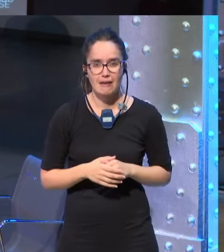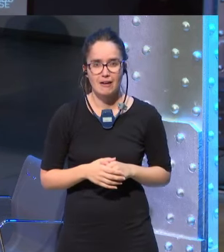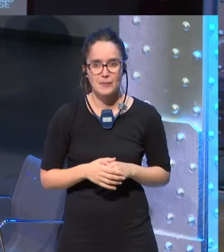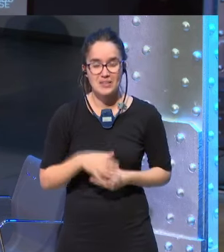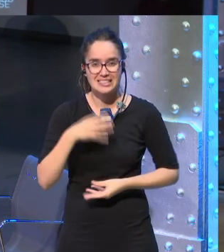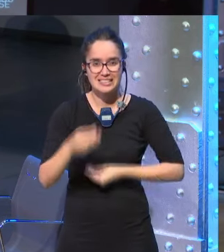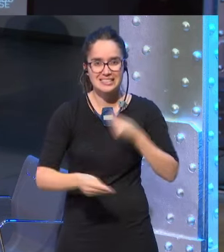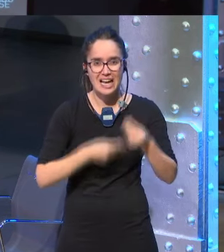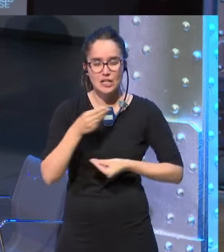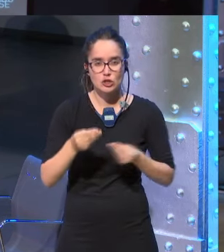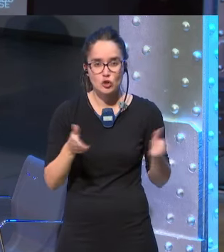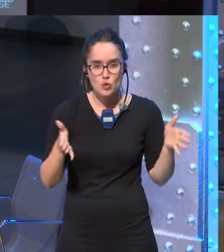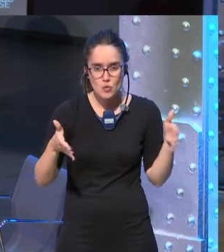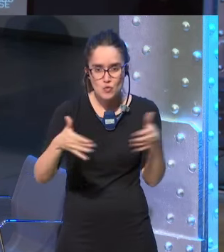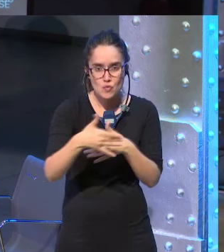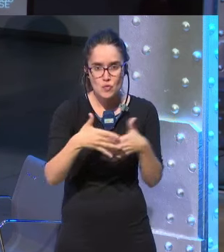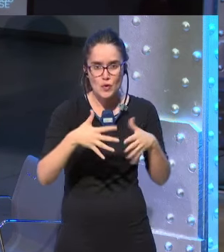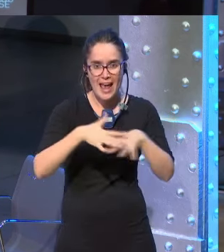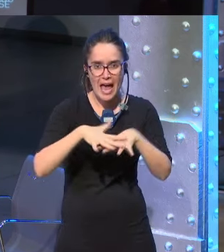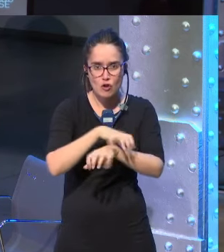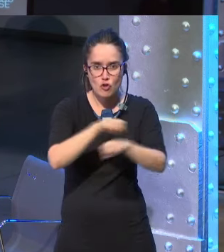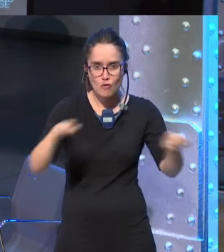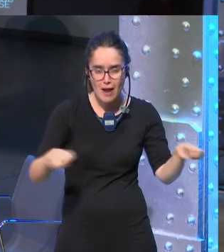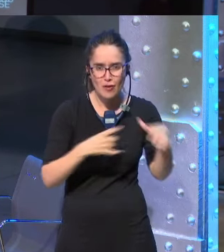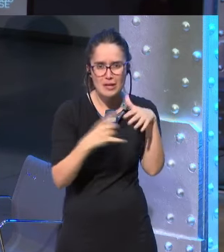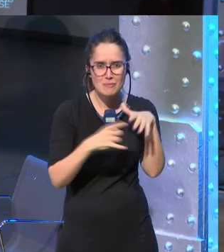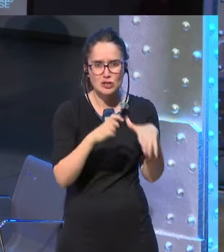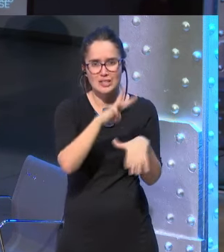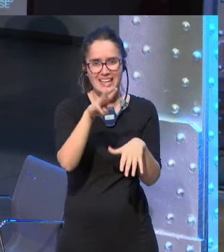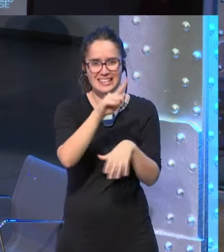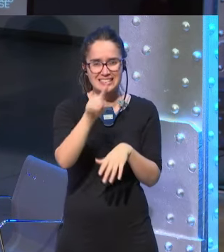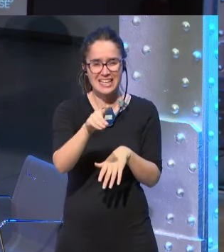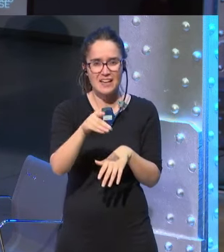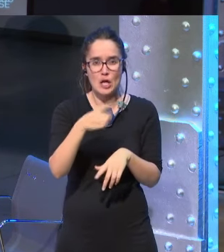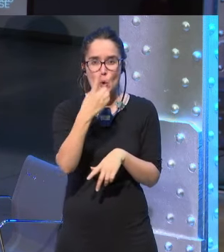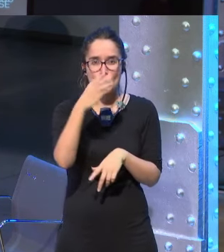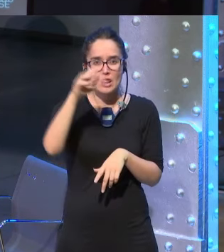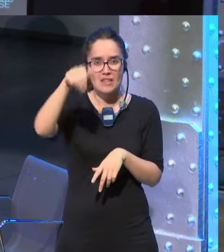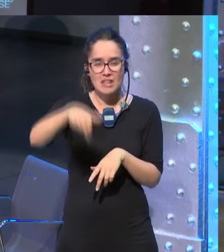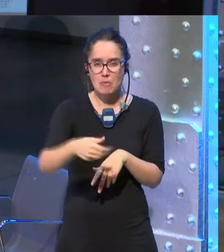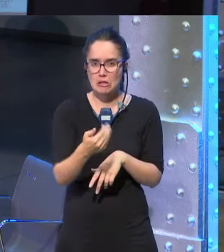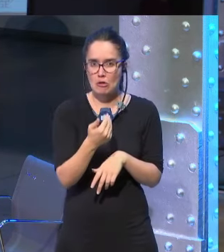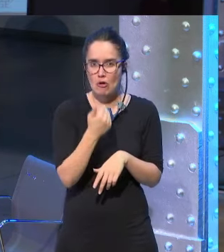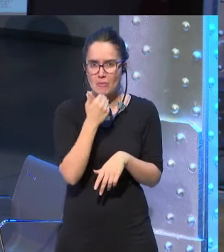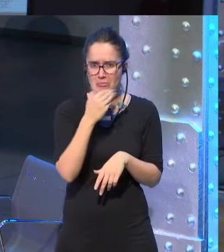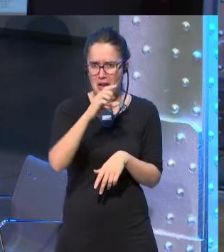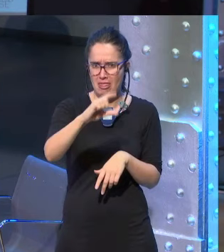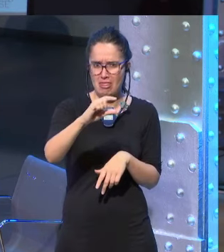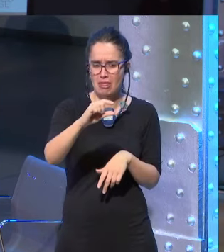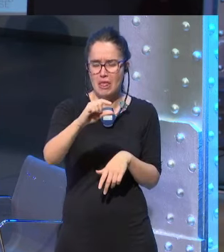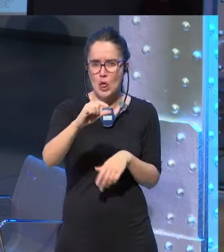a very thin formwork, only about a centimeter thin, which has very intricate forms. You can see